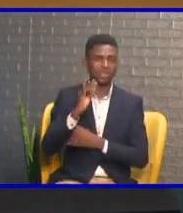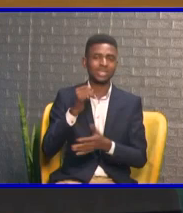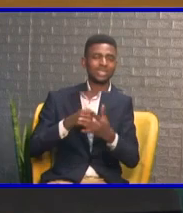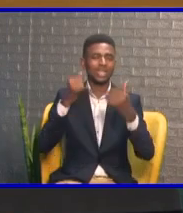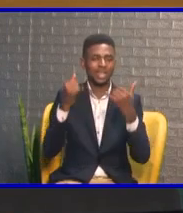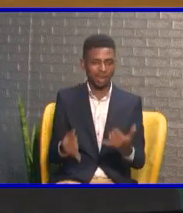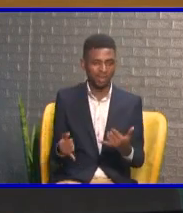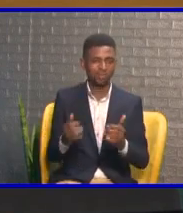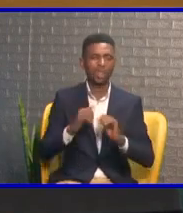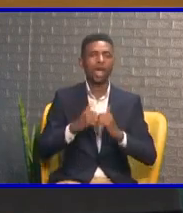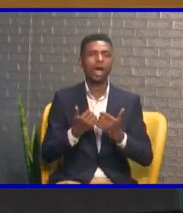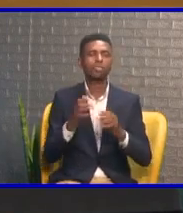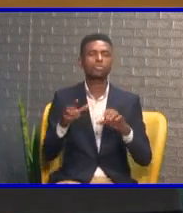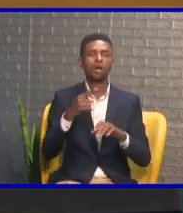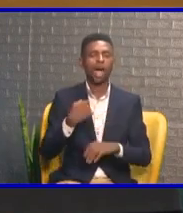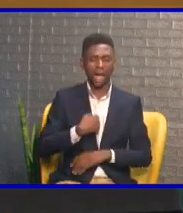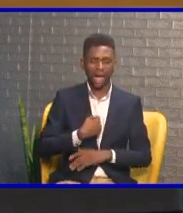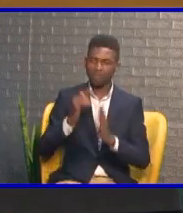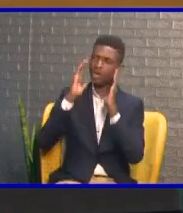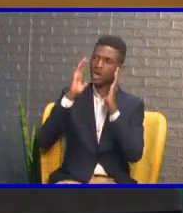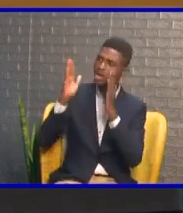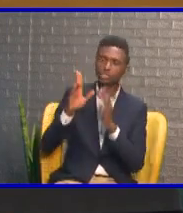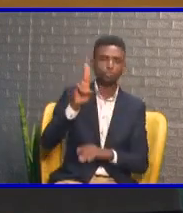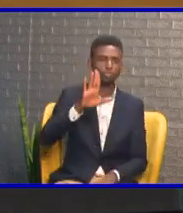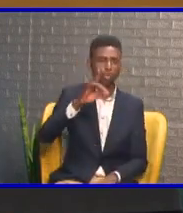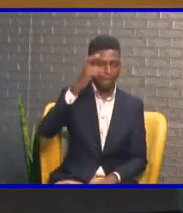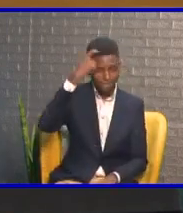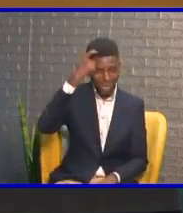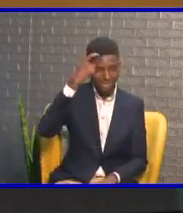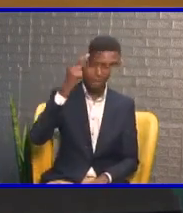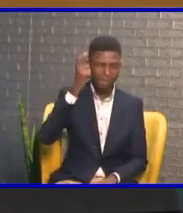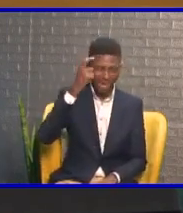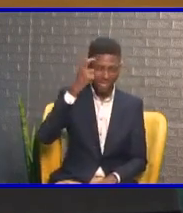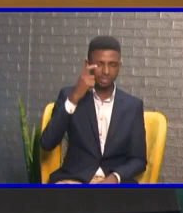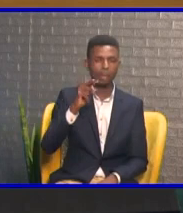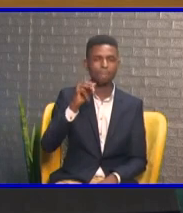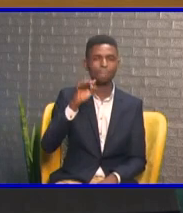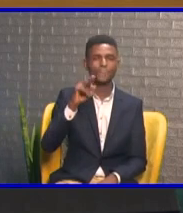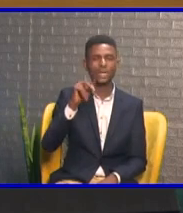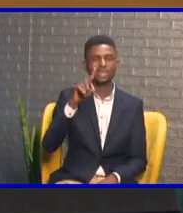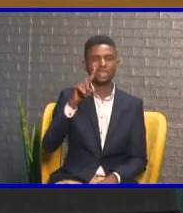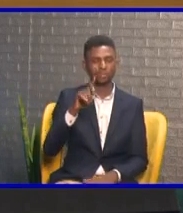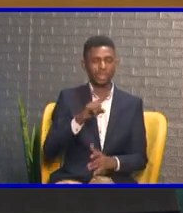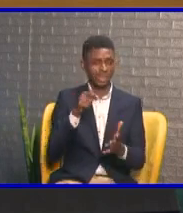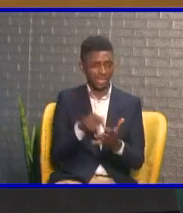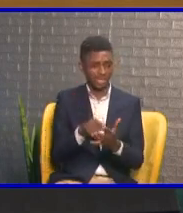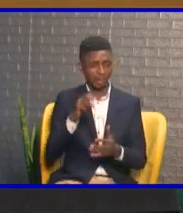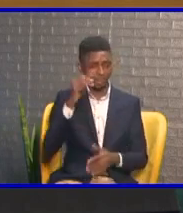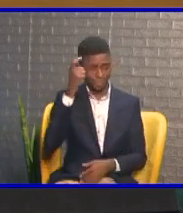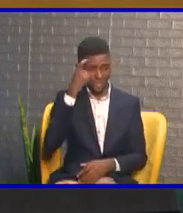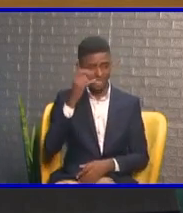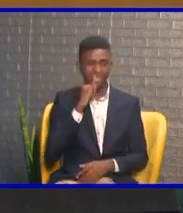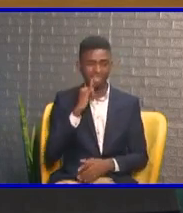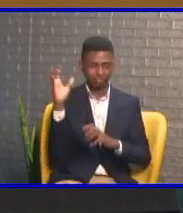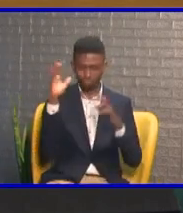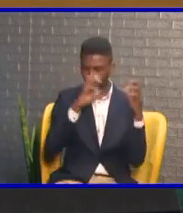focus? Use your mind. See, this mind is the battleground. Hallelujah. This is where all kinds of thoughts